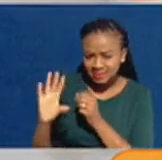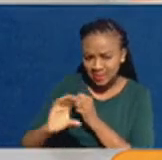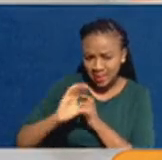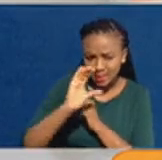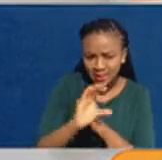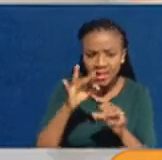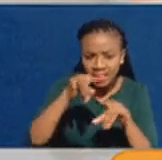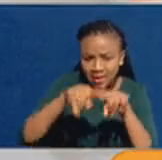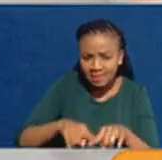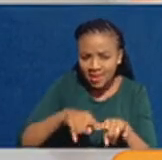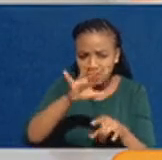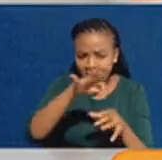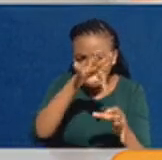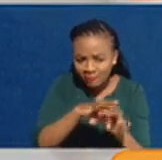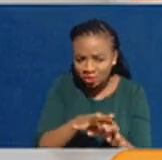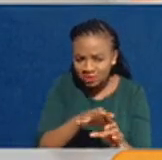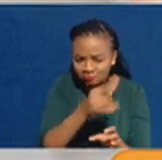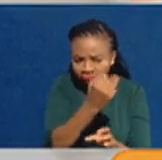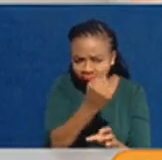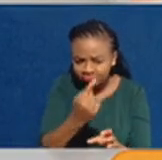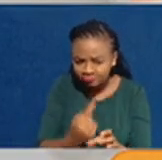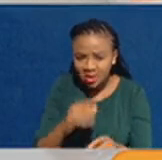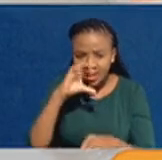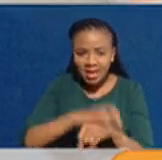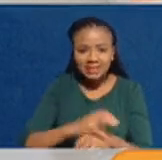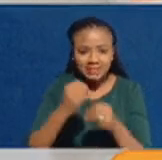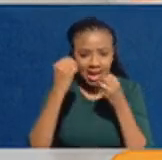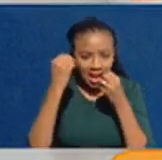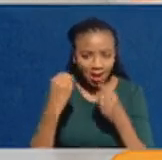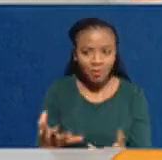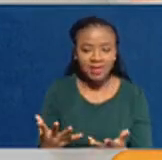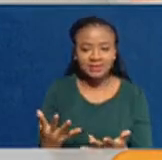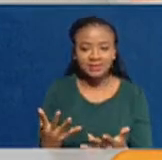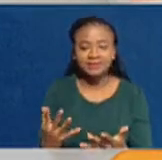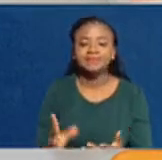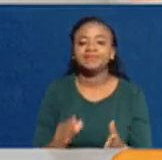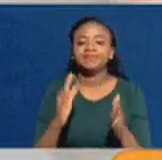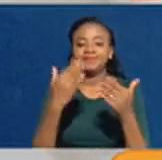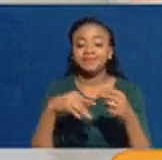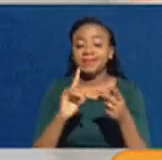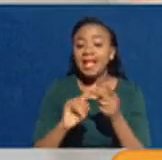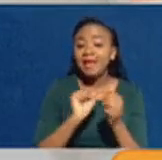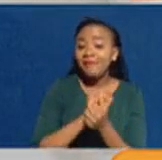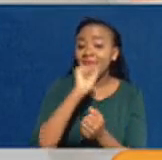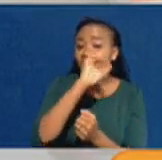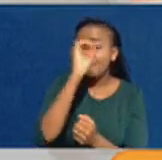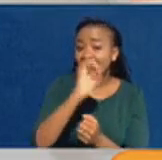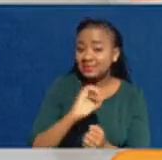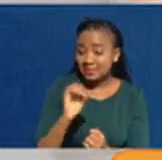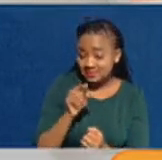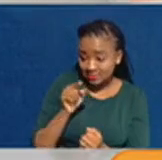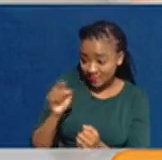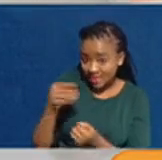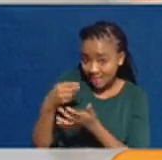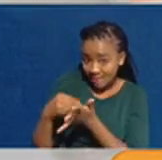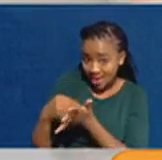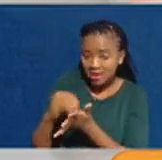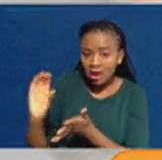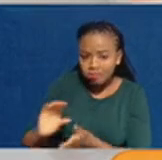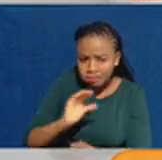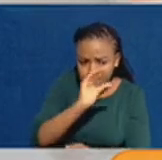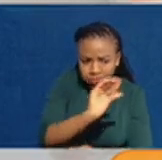of votes secured by each political party in the preceding general election. 15% of the fund is allocated to